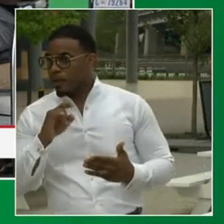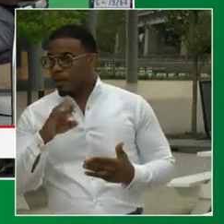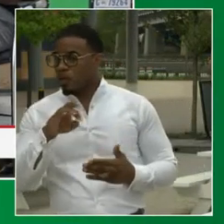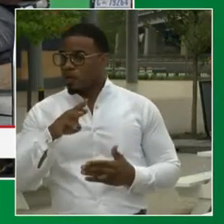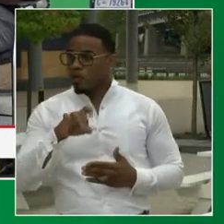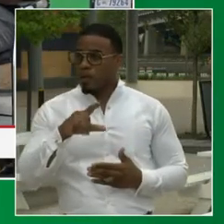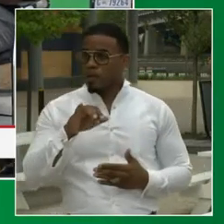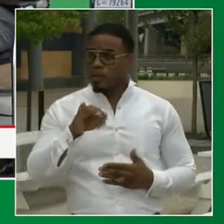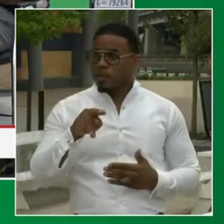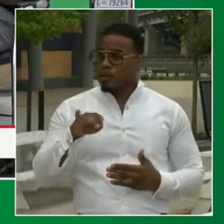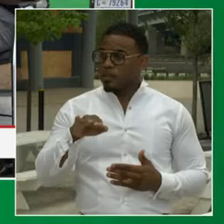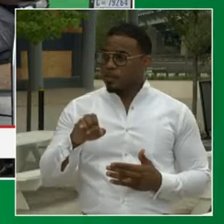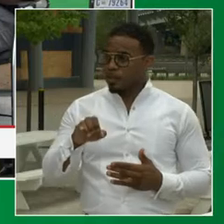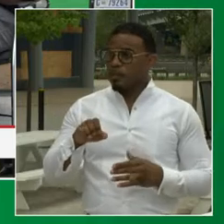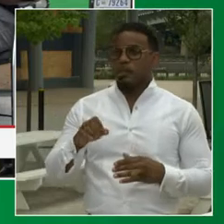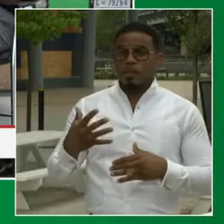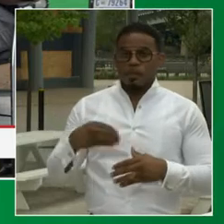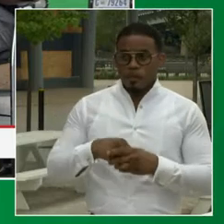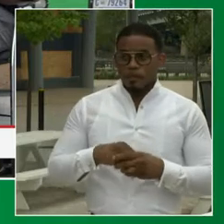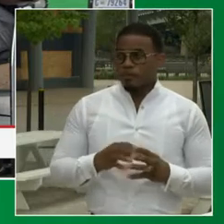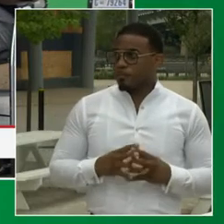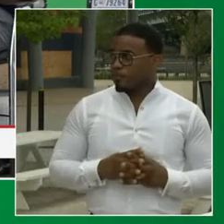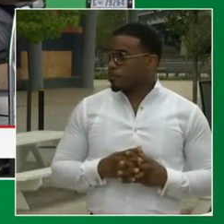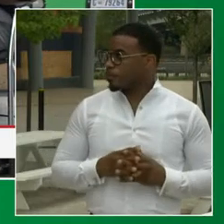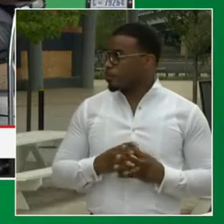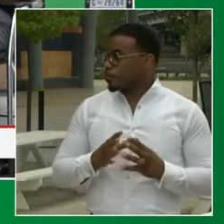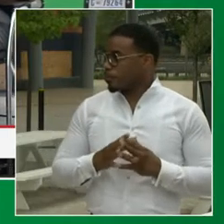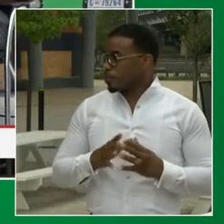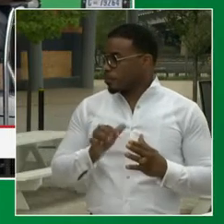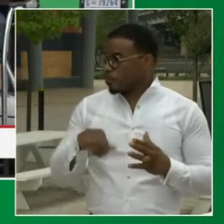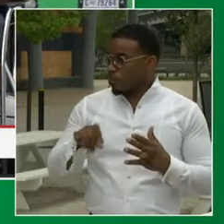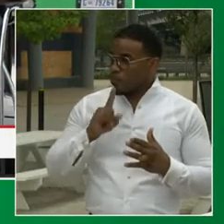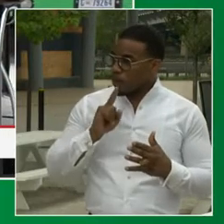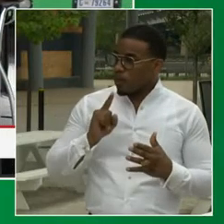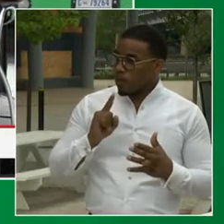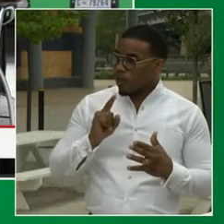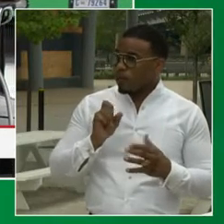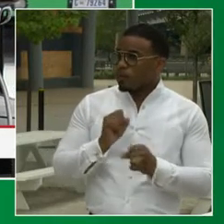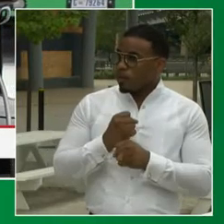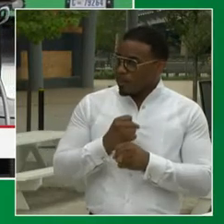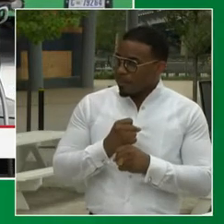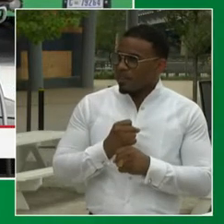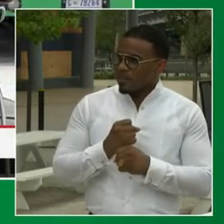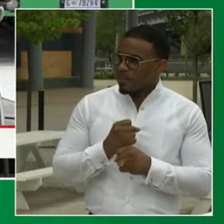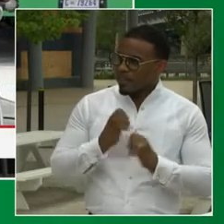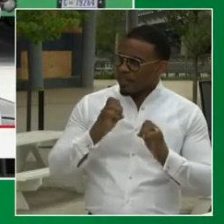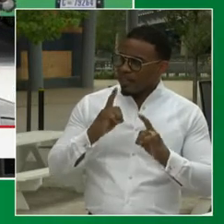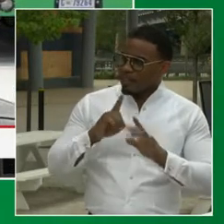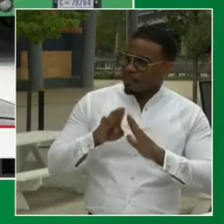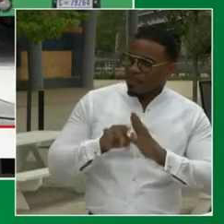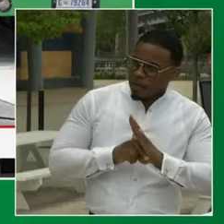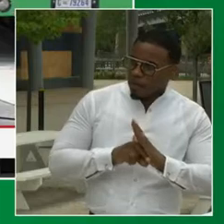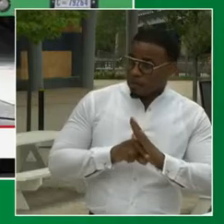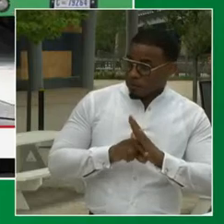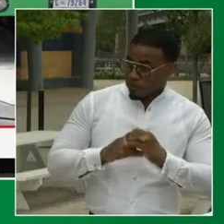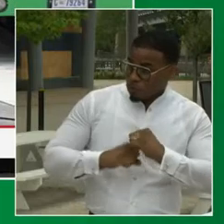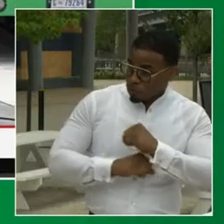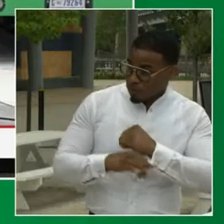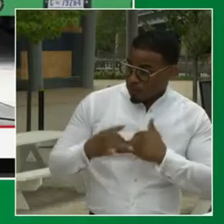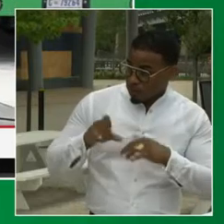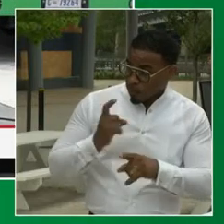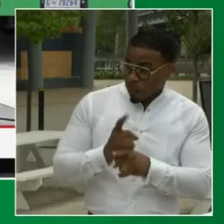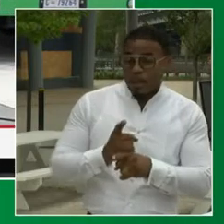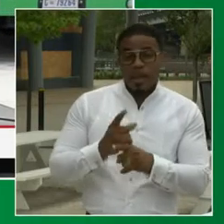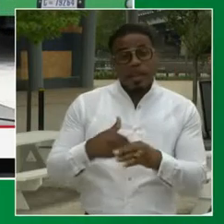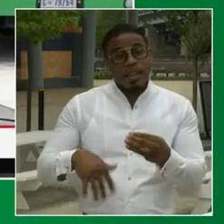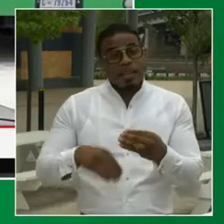justice system involved, those who are unemployed, and those who have atypical educational backgrounds. Yes. Yeah.